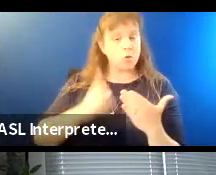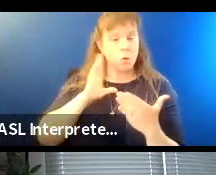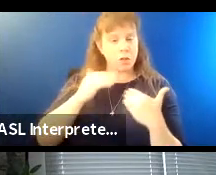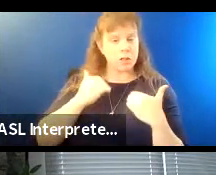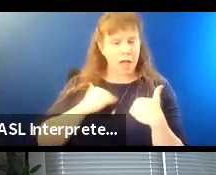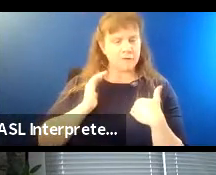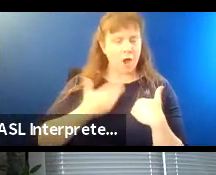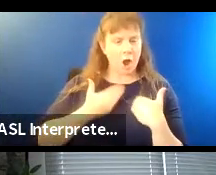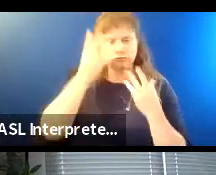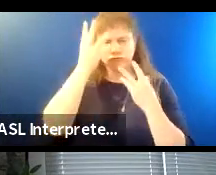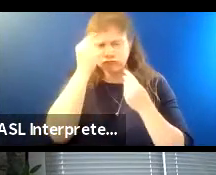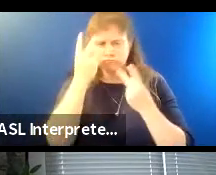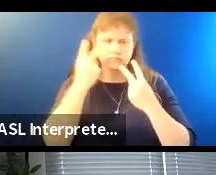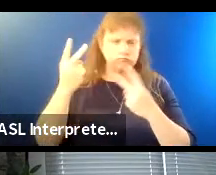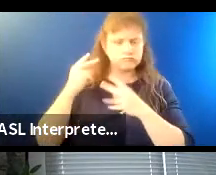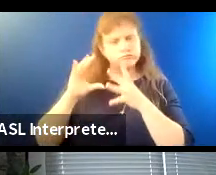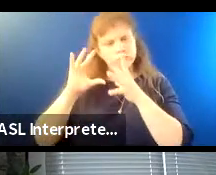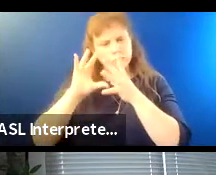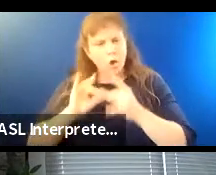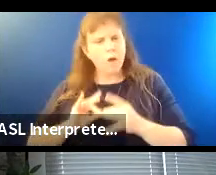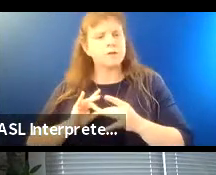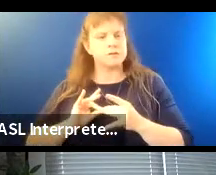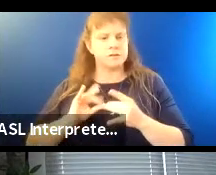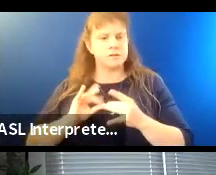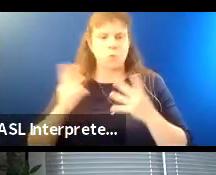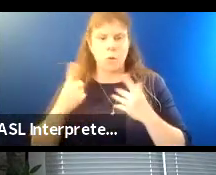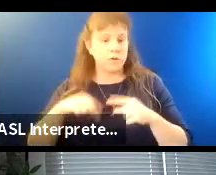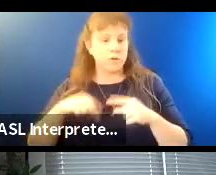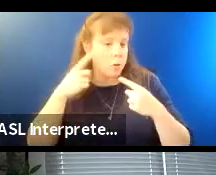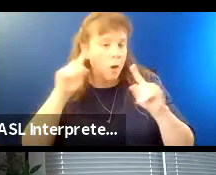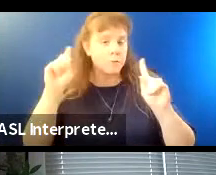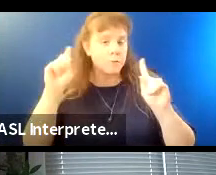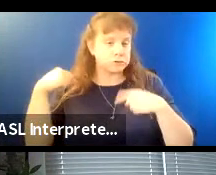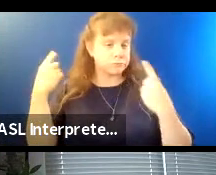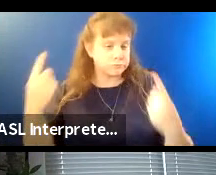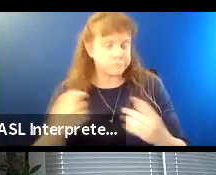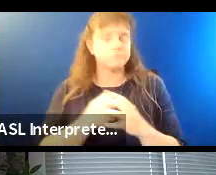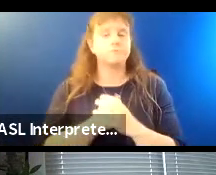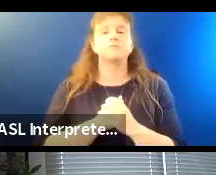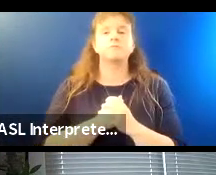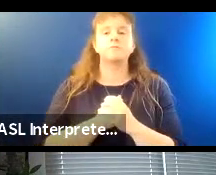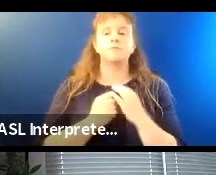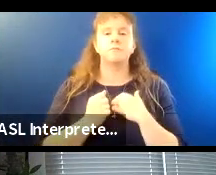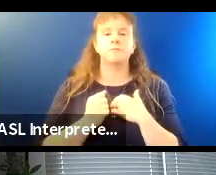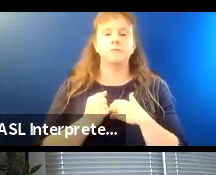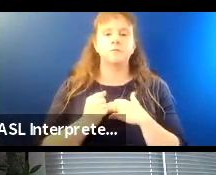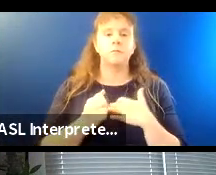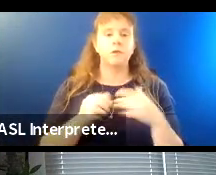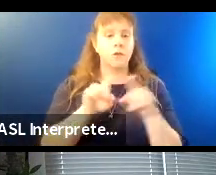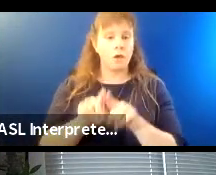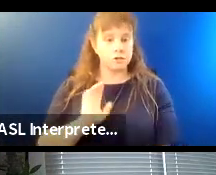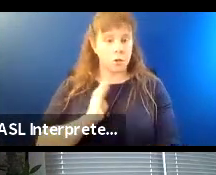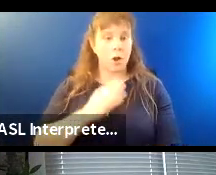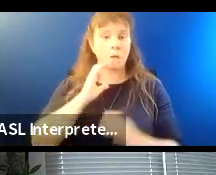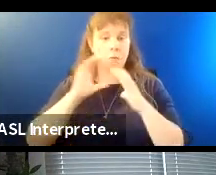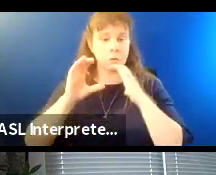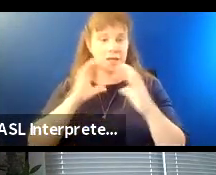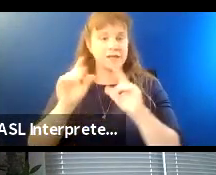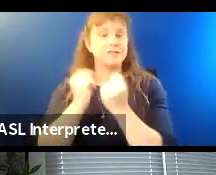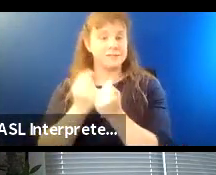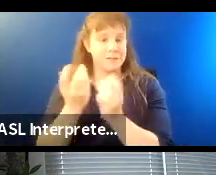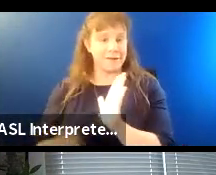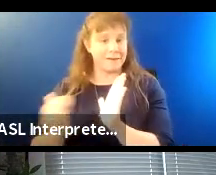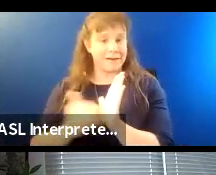what we've accomplished, how far we've come. We're going to hear from our communications team again about